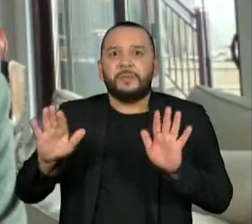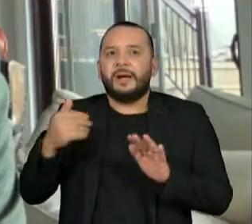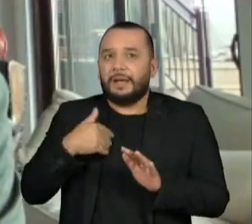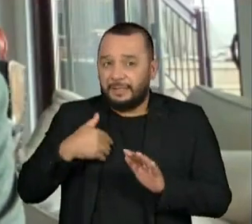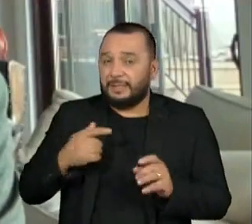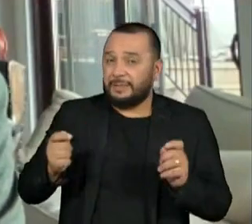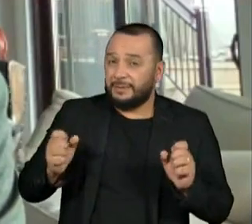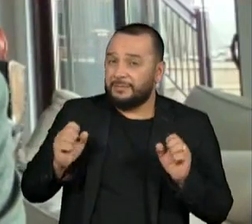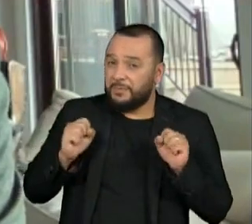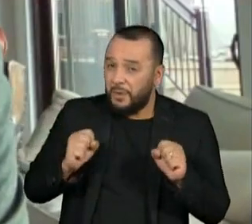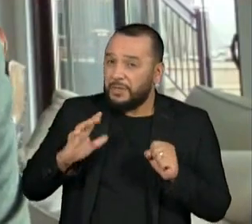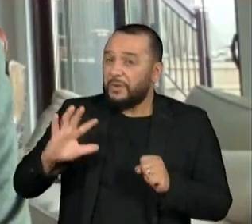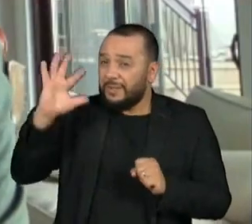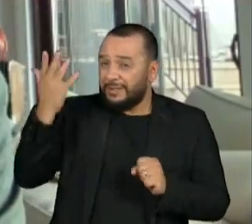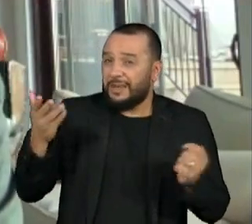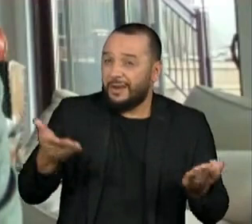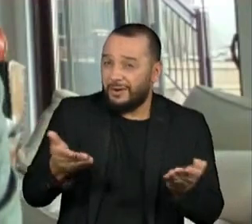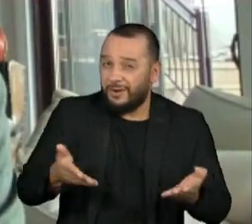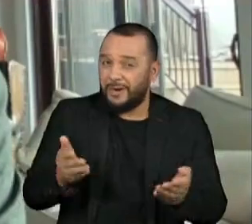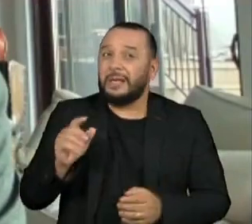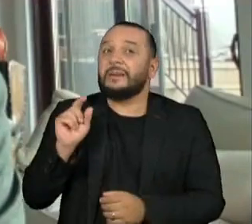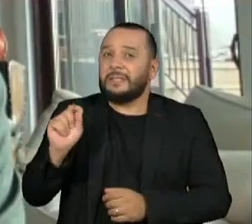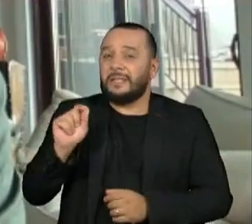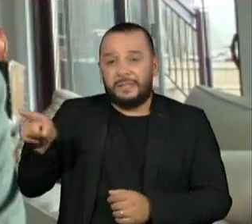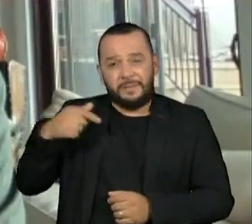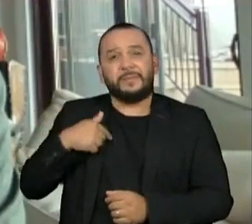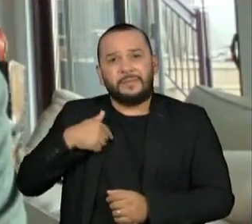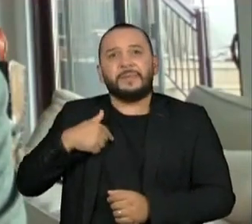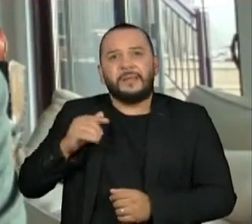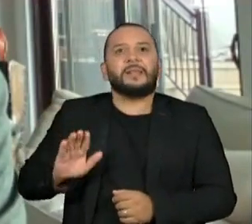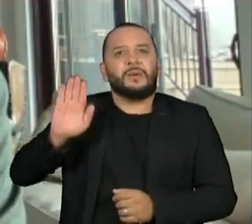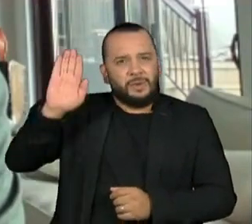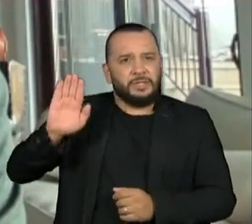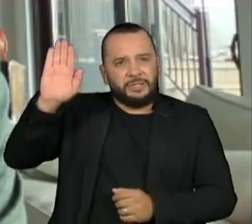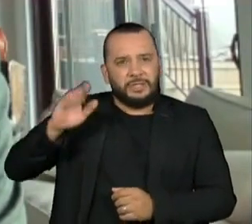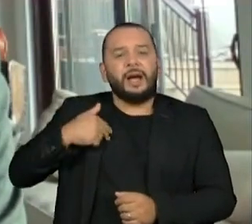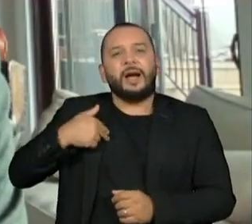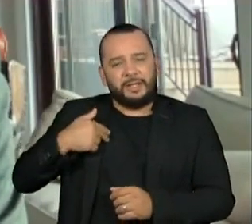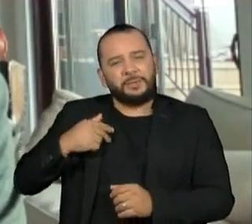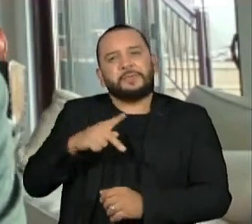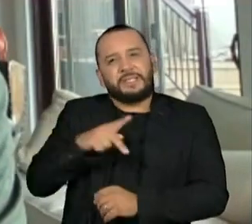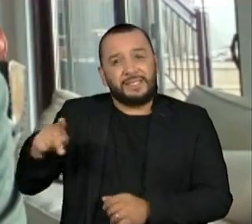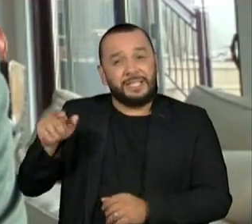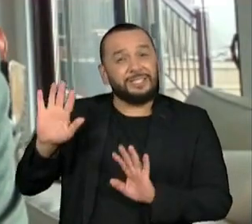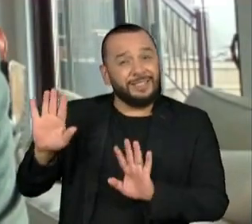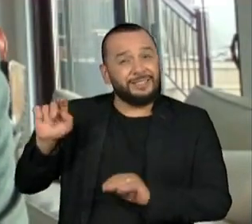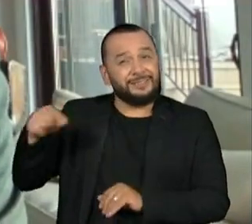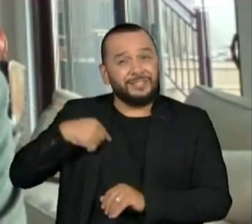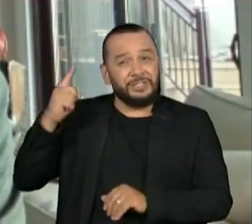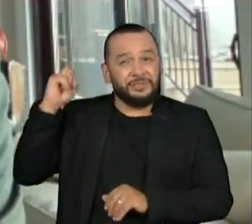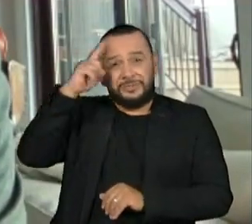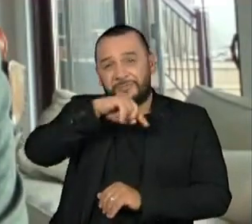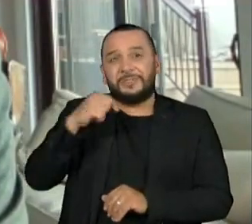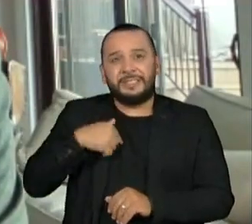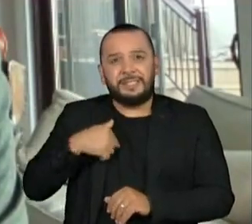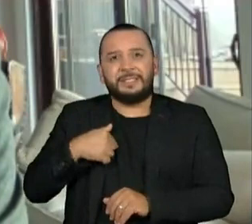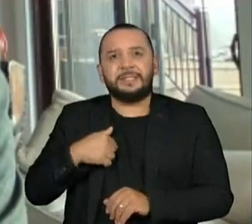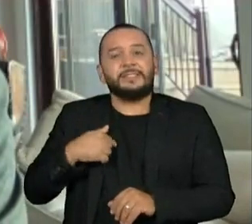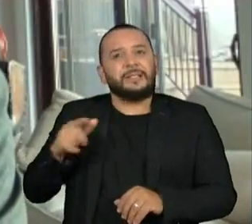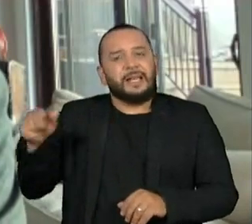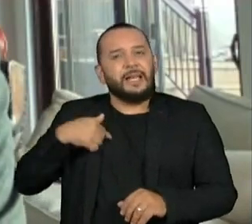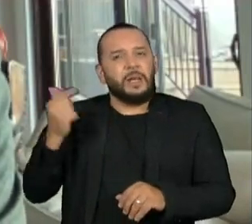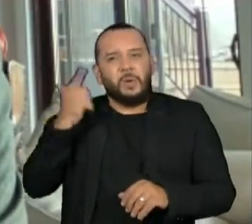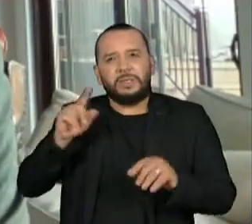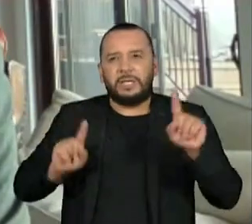probability at the moment is that he will. And if he does run, it will be very hard for any other Republican to stop him. He has a huge base of